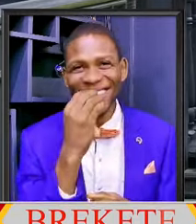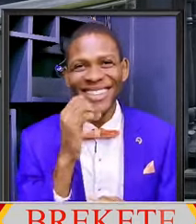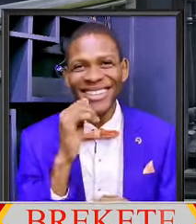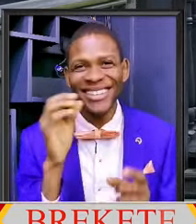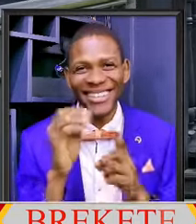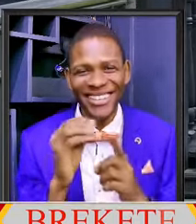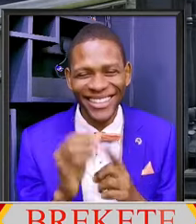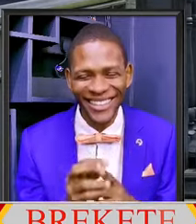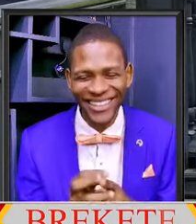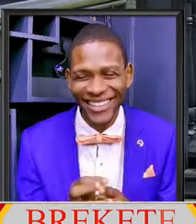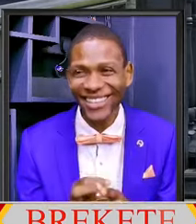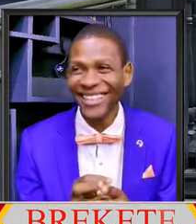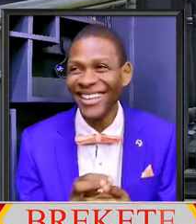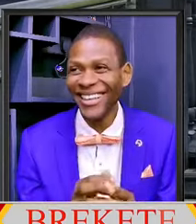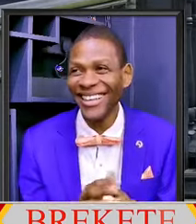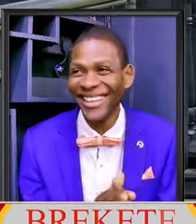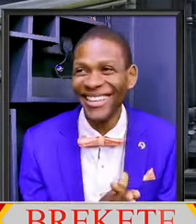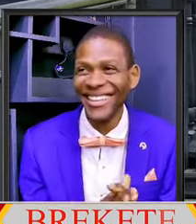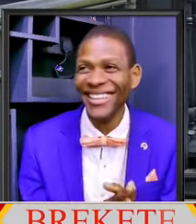Joy.